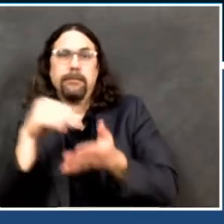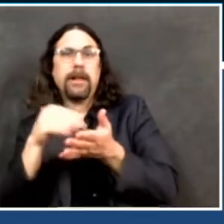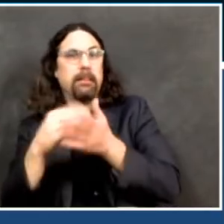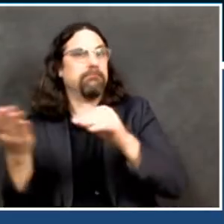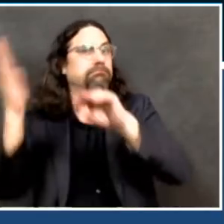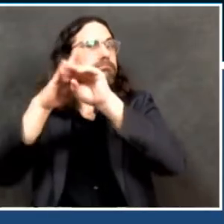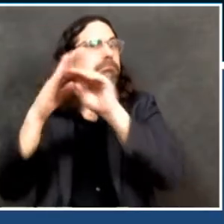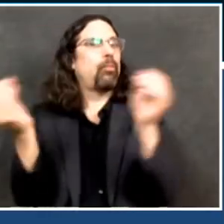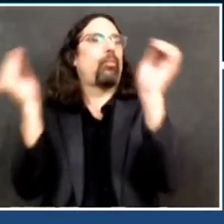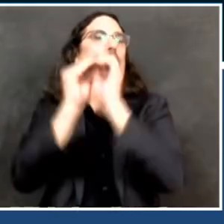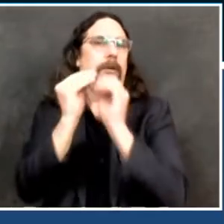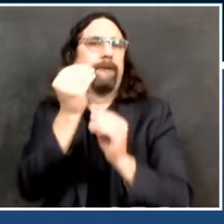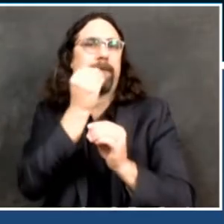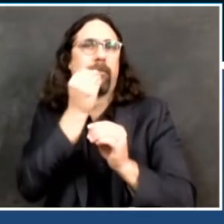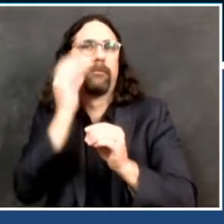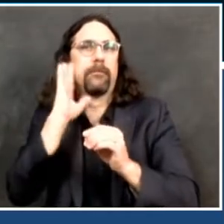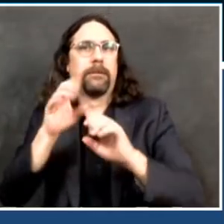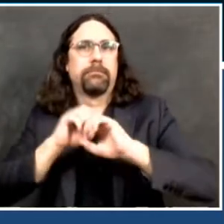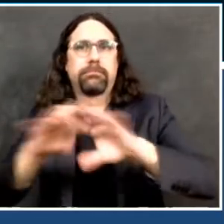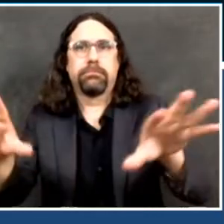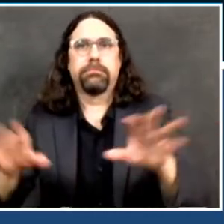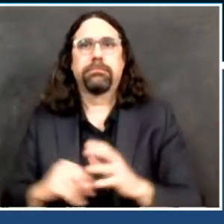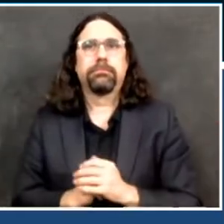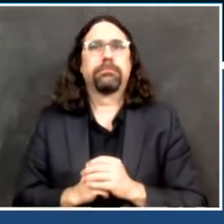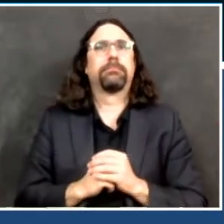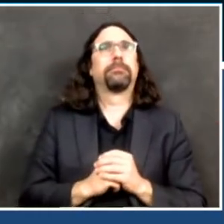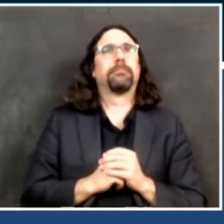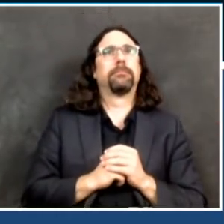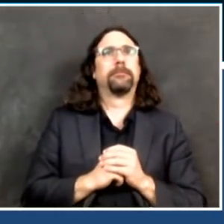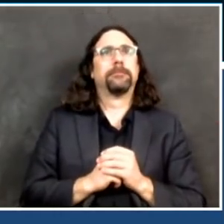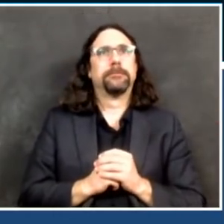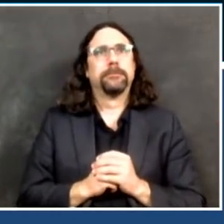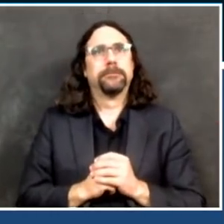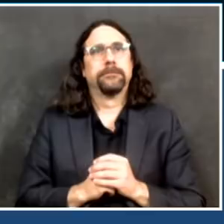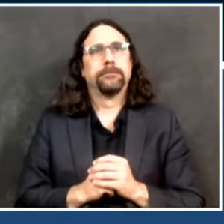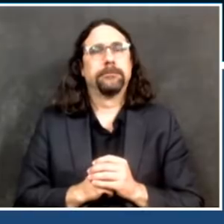keep our food supply strong and stable.